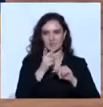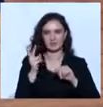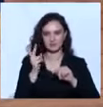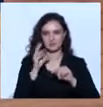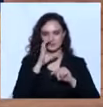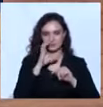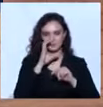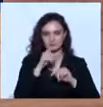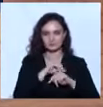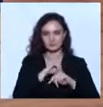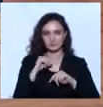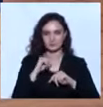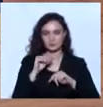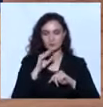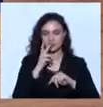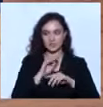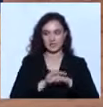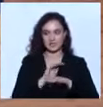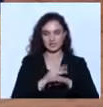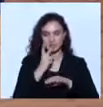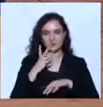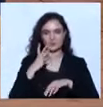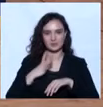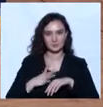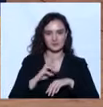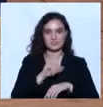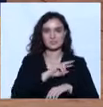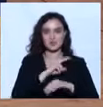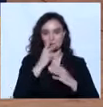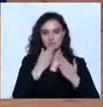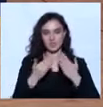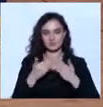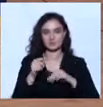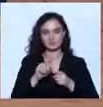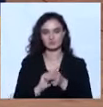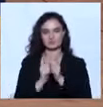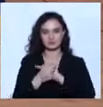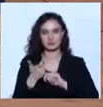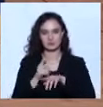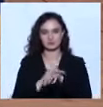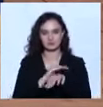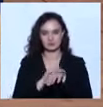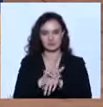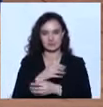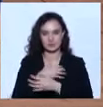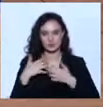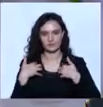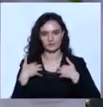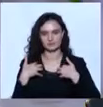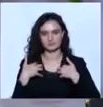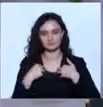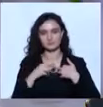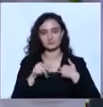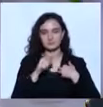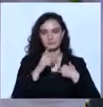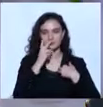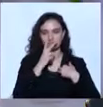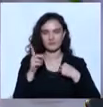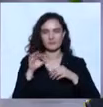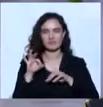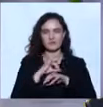wolf. But when shown kindness, patience, and love, he becomes a very loyal pet. Now he sees